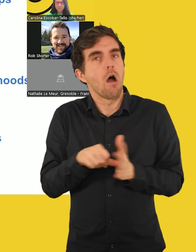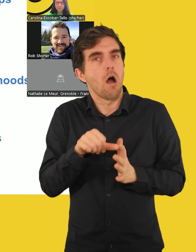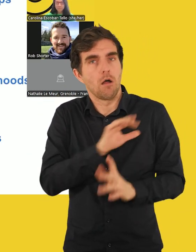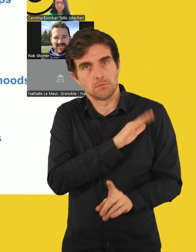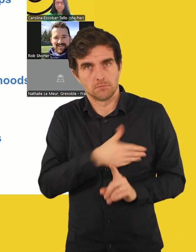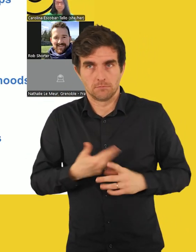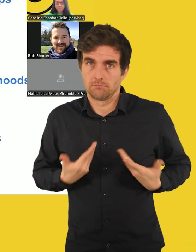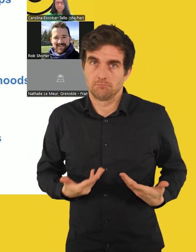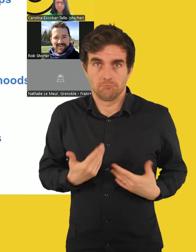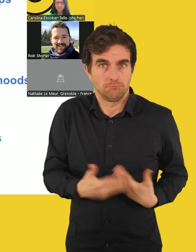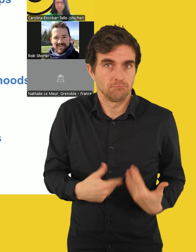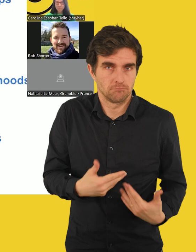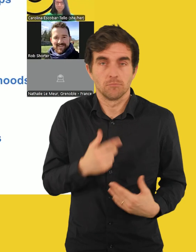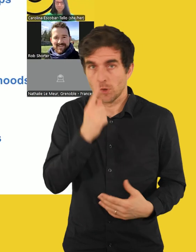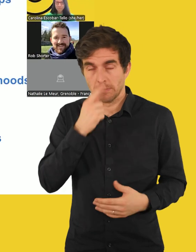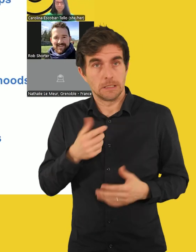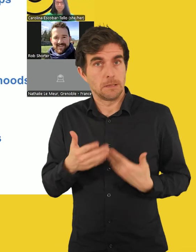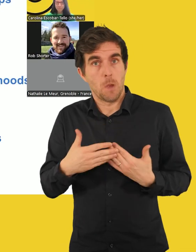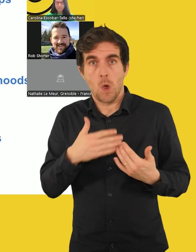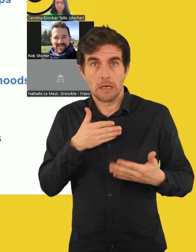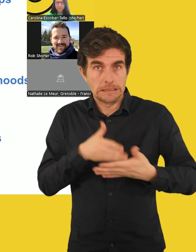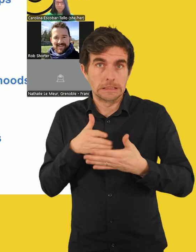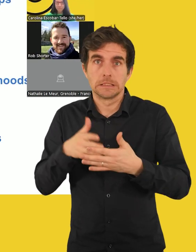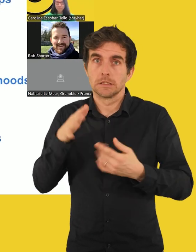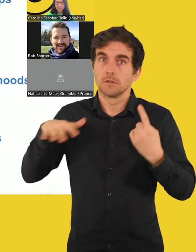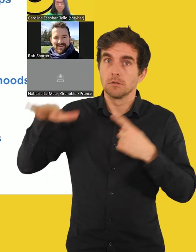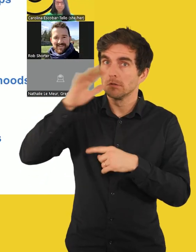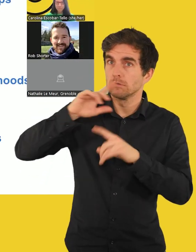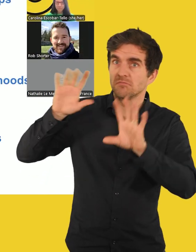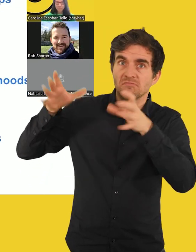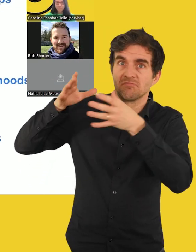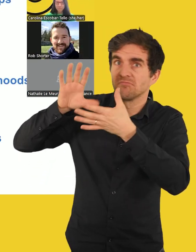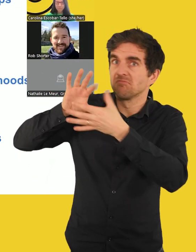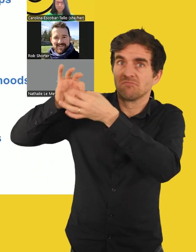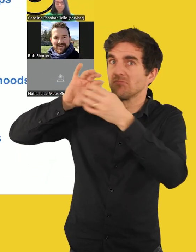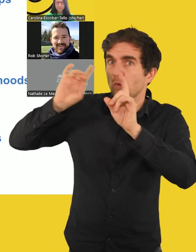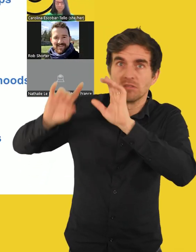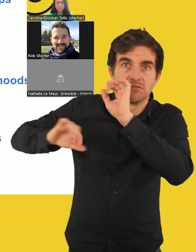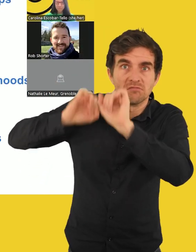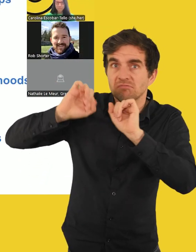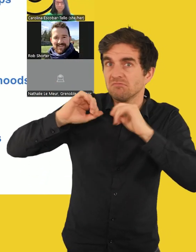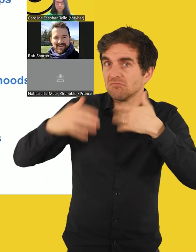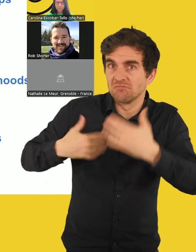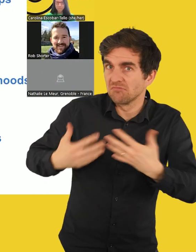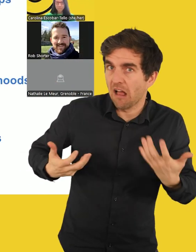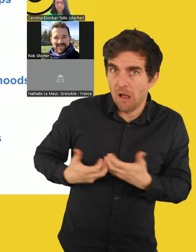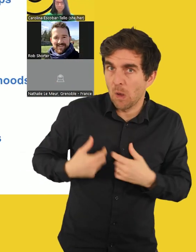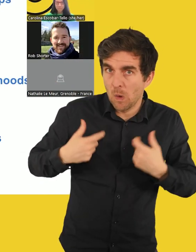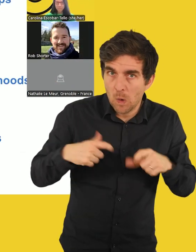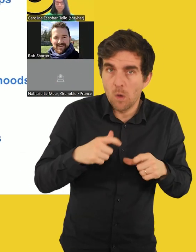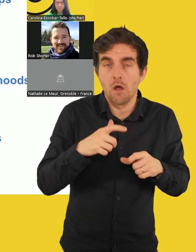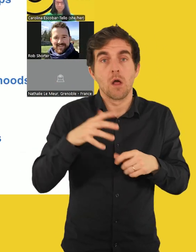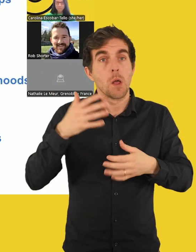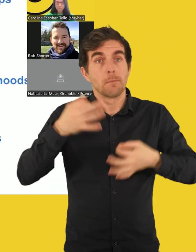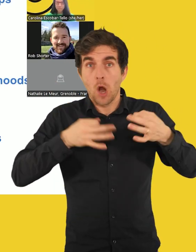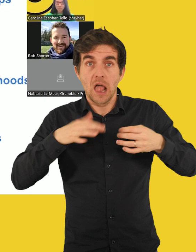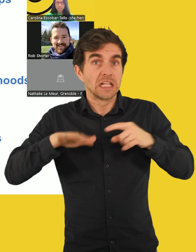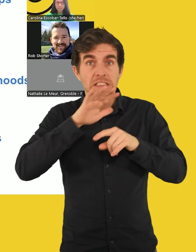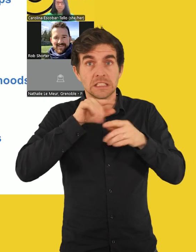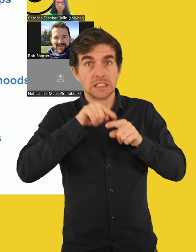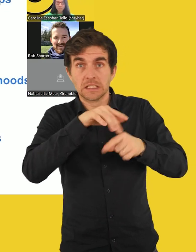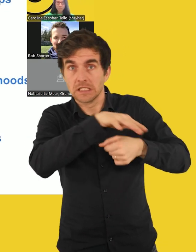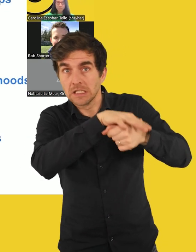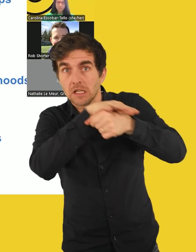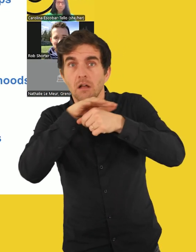just feels incredibly hard to get there. Or we could face the challenge of institutional inertia,